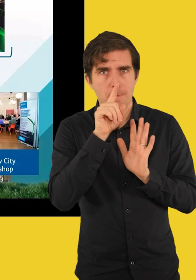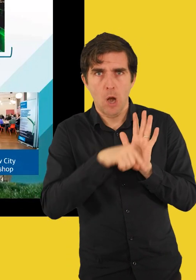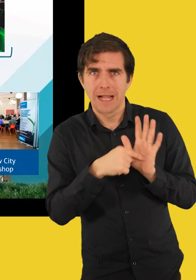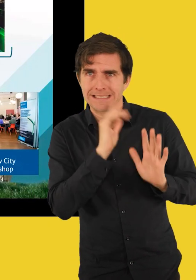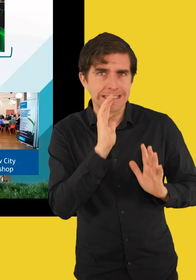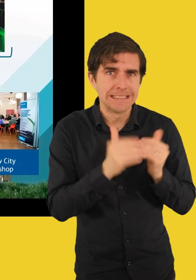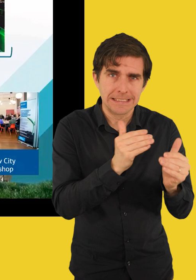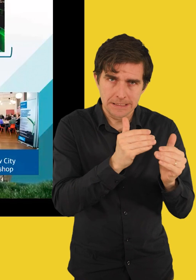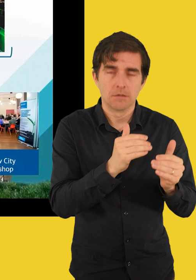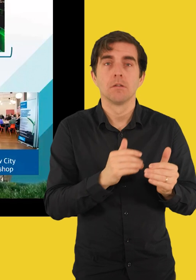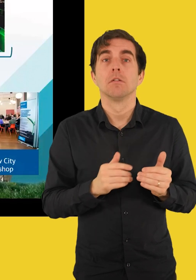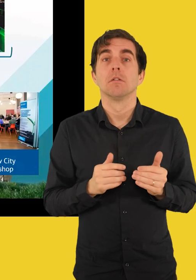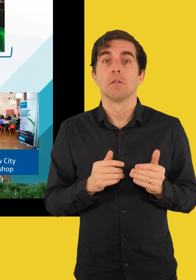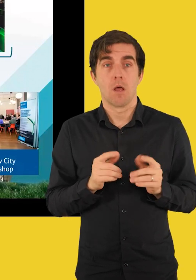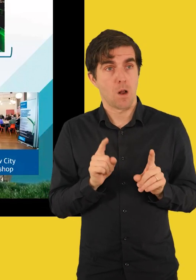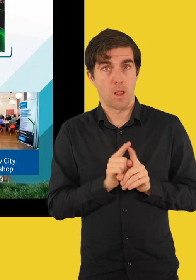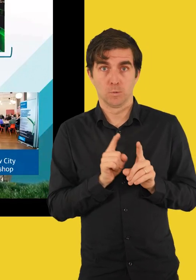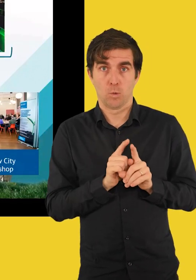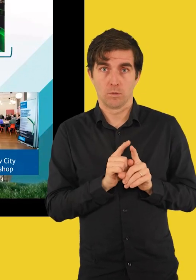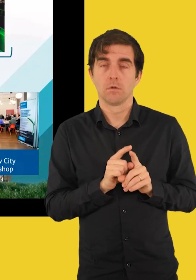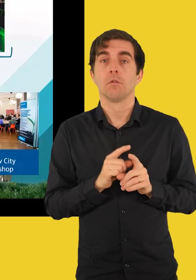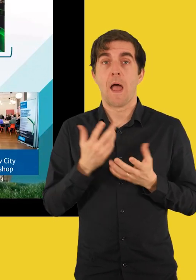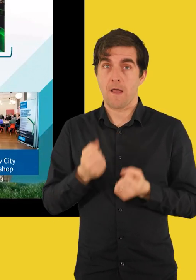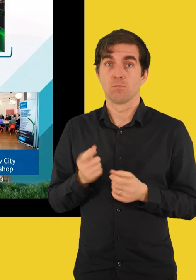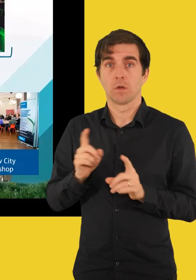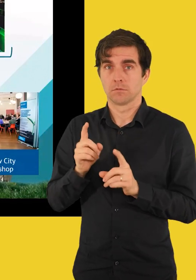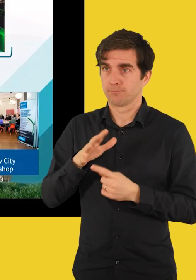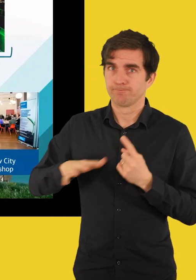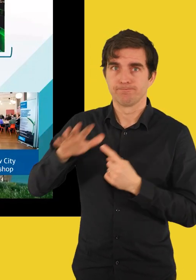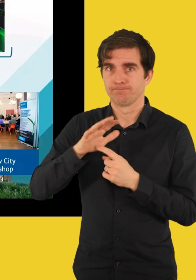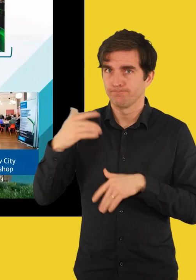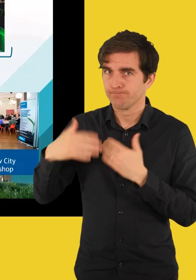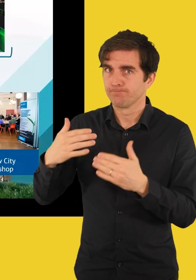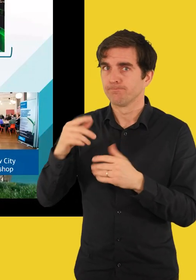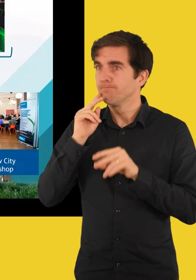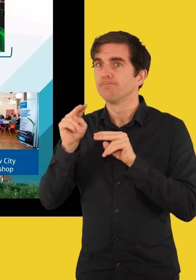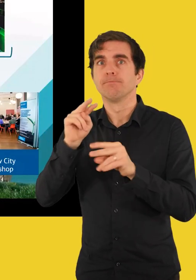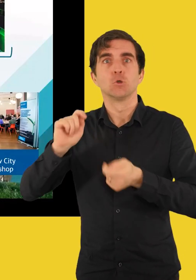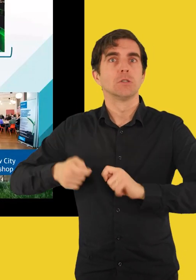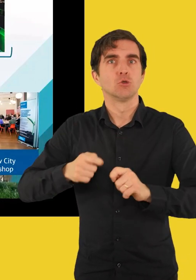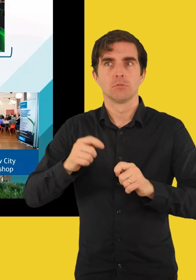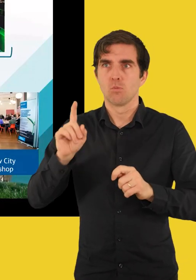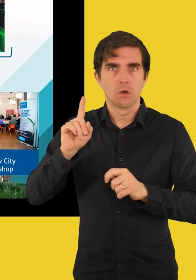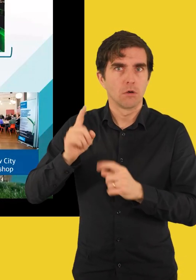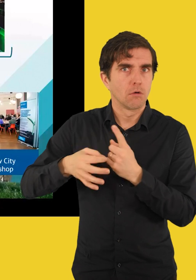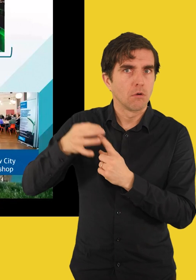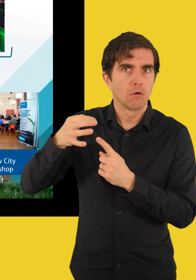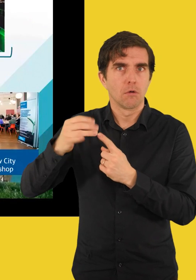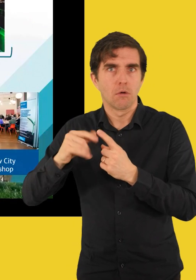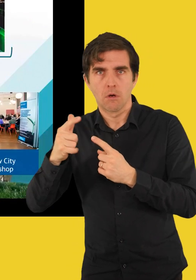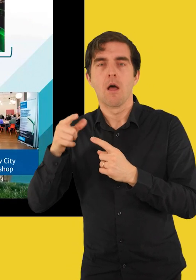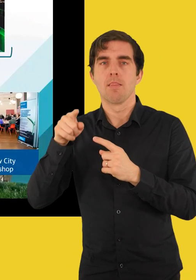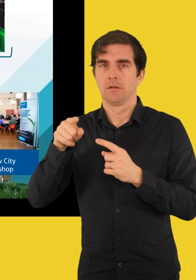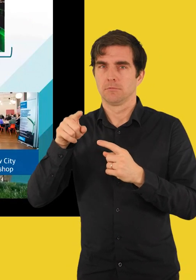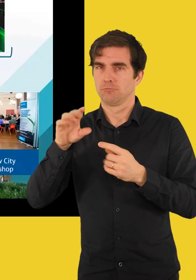the scale of the number of different strategies and policies that the City Council has to affect change across the city. And that's just